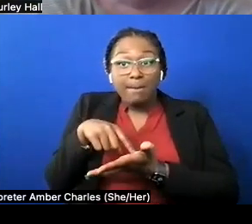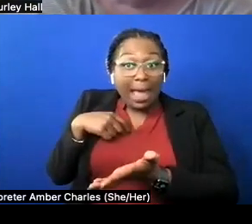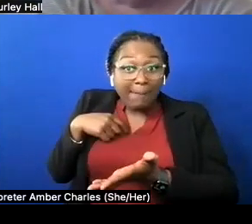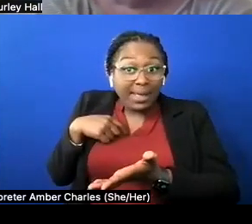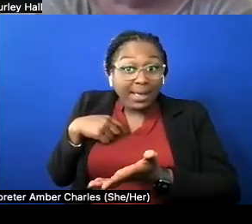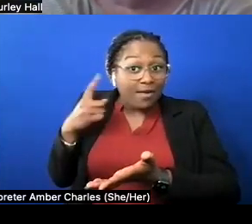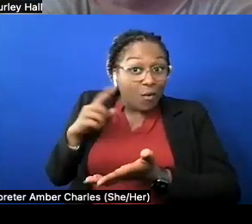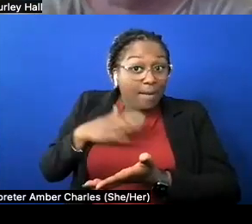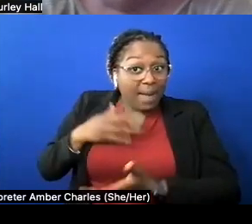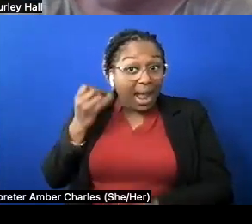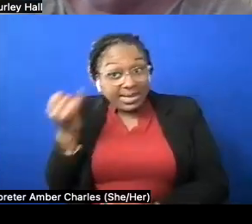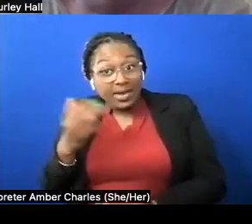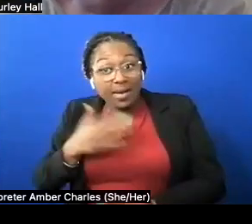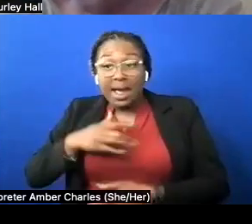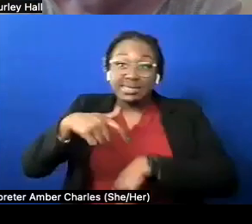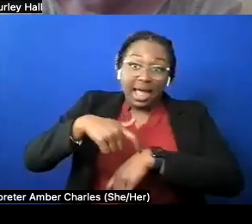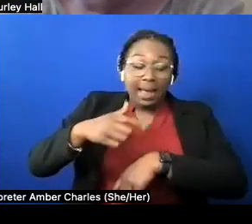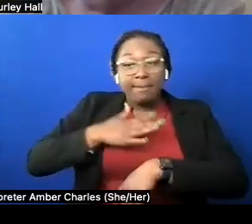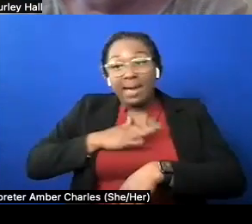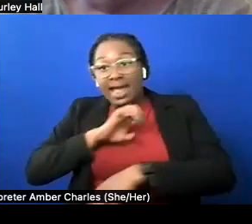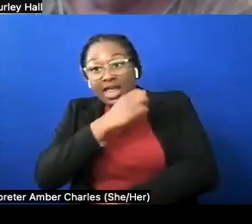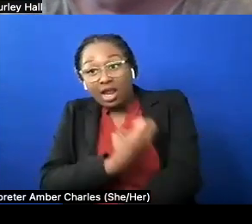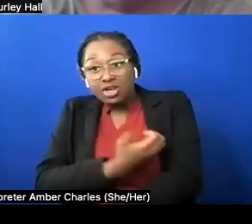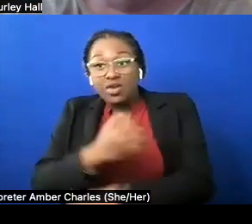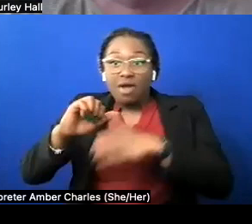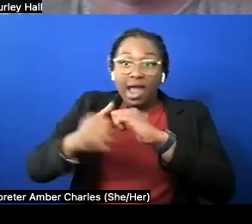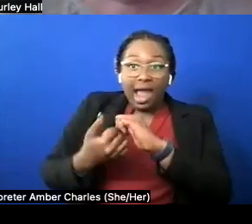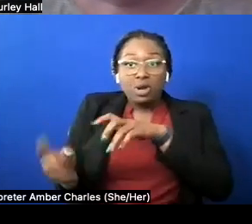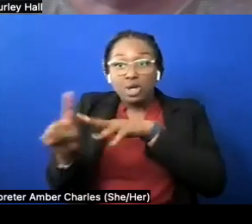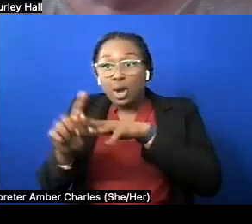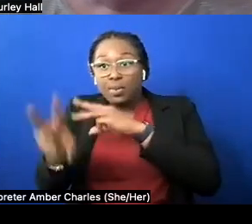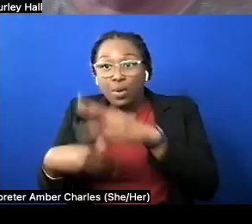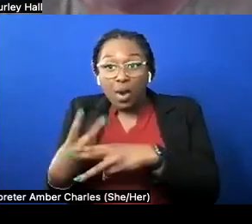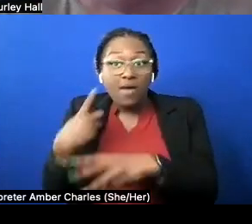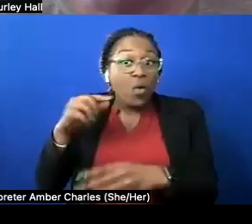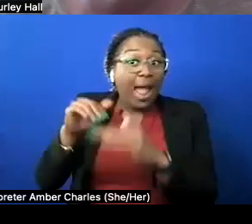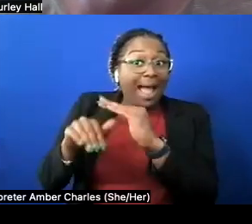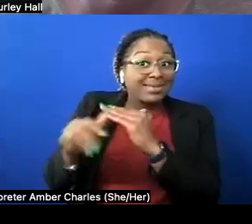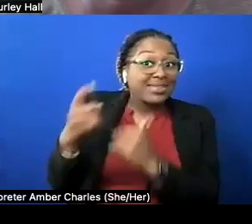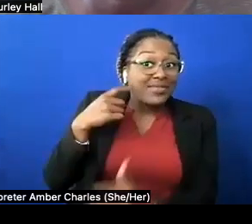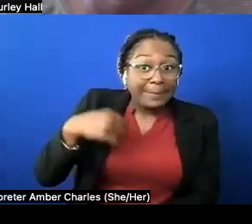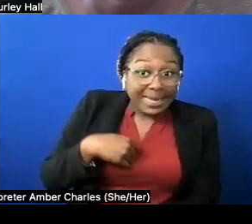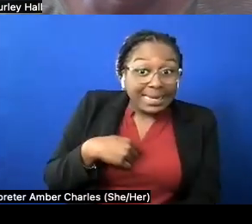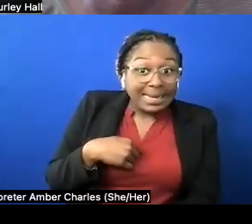for my ideas, for my time, for my energy, for how I show up in this world, for access to me, people just lose their